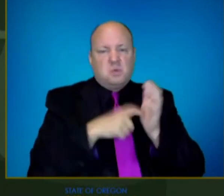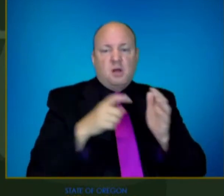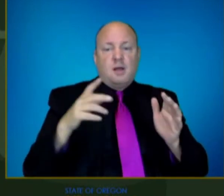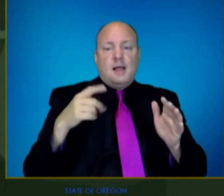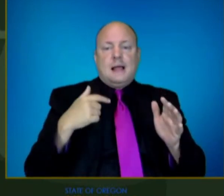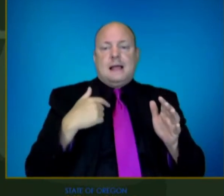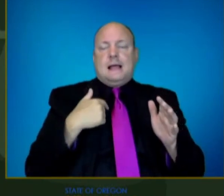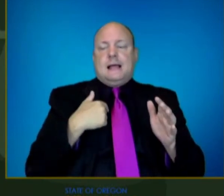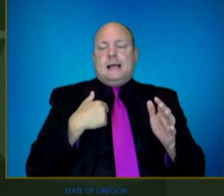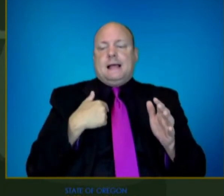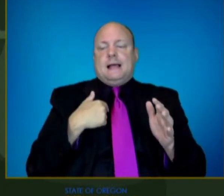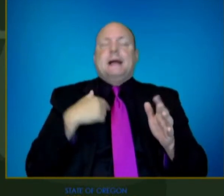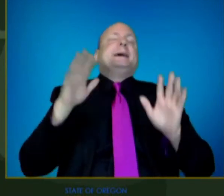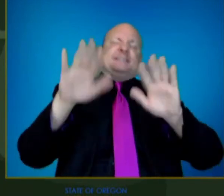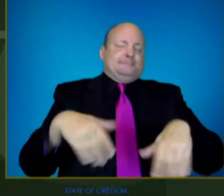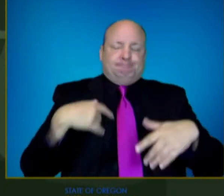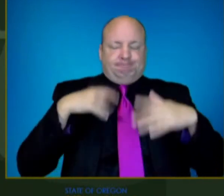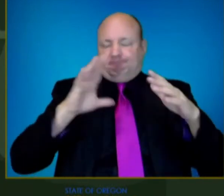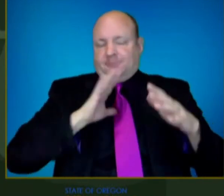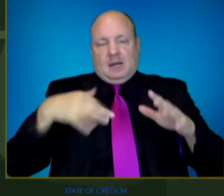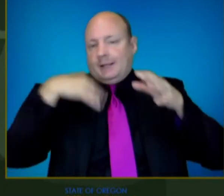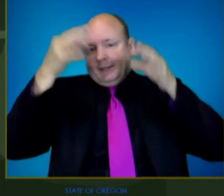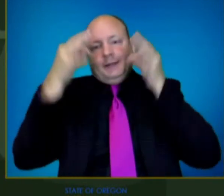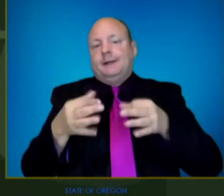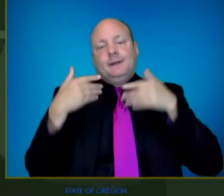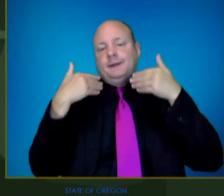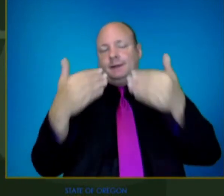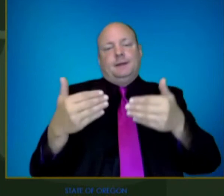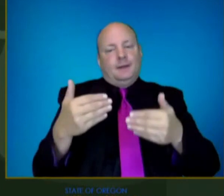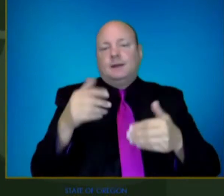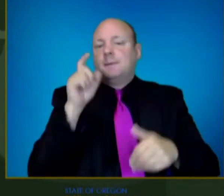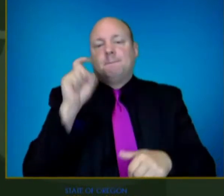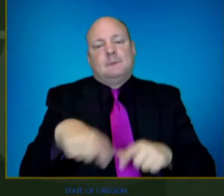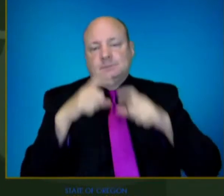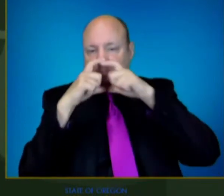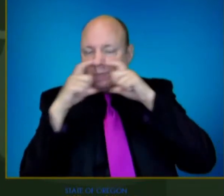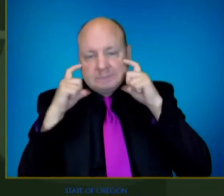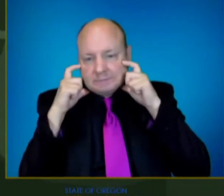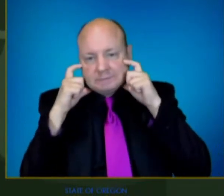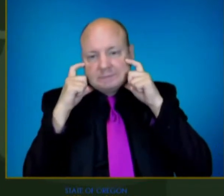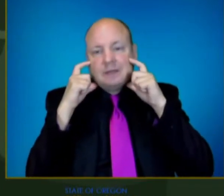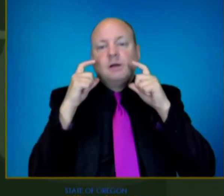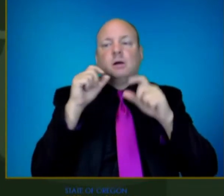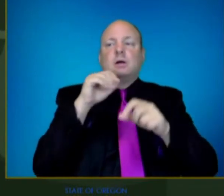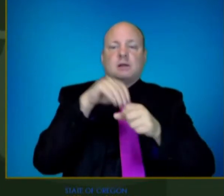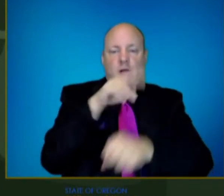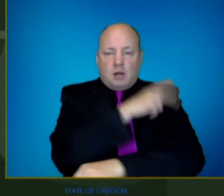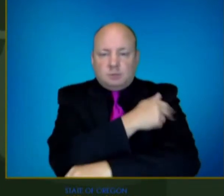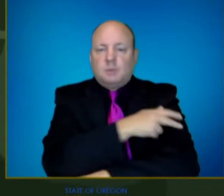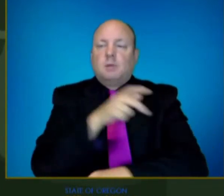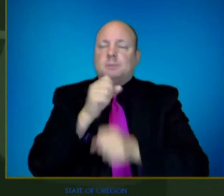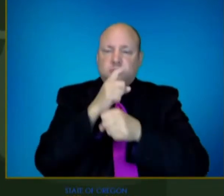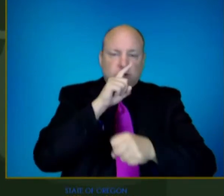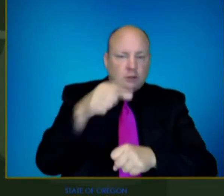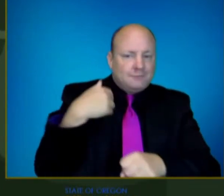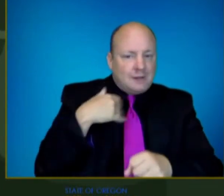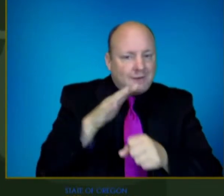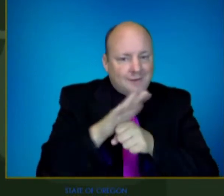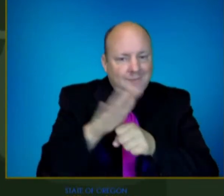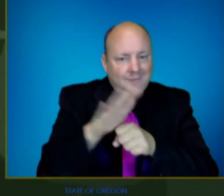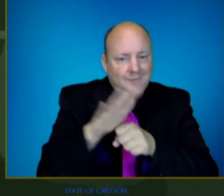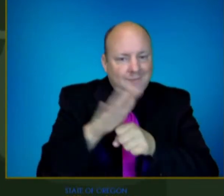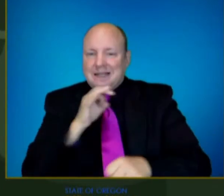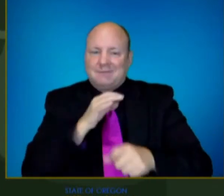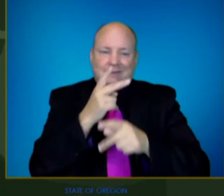preserve our hospital bed capacity and ensure that we have adequate staffing to take care of people who